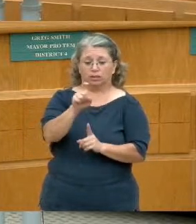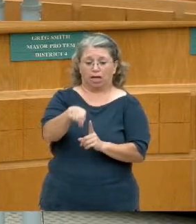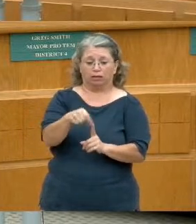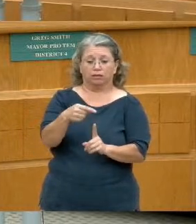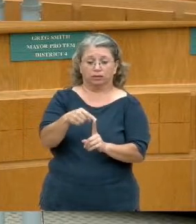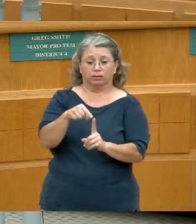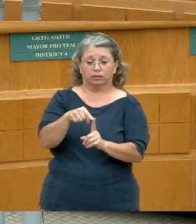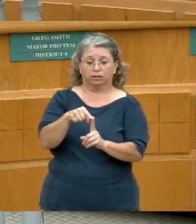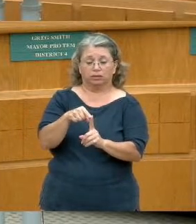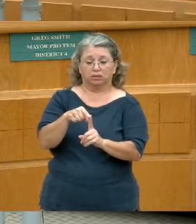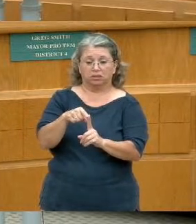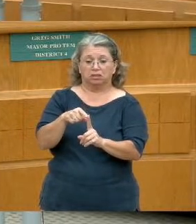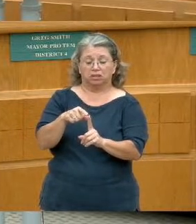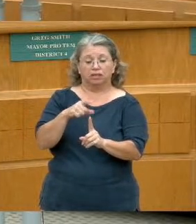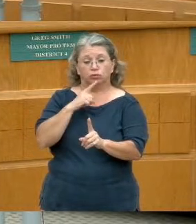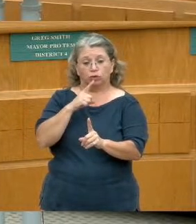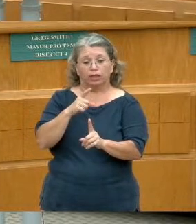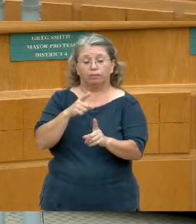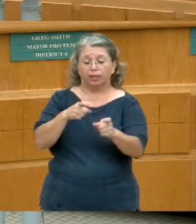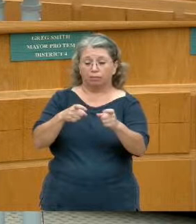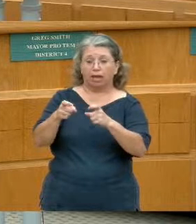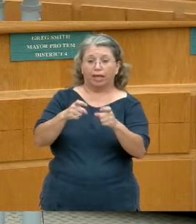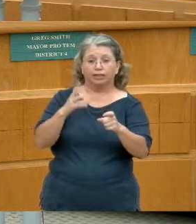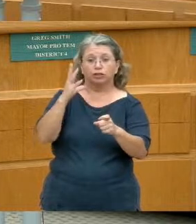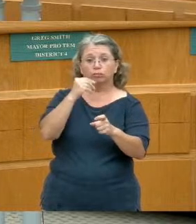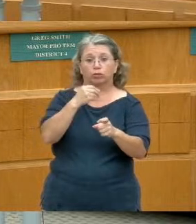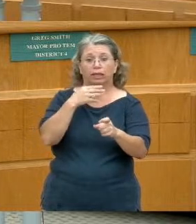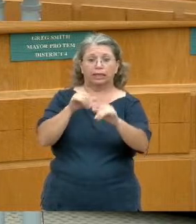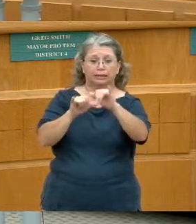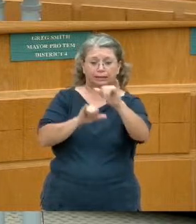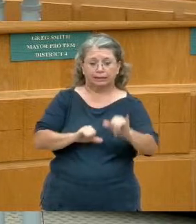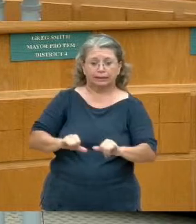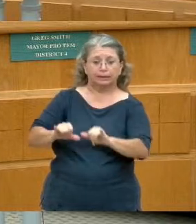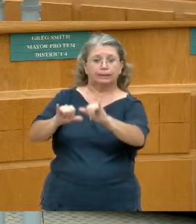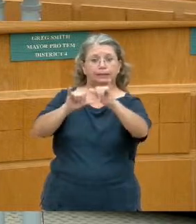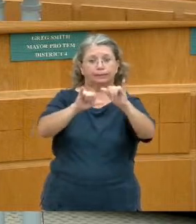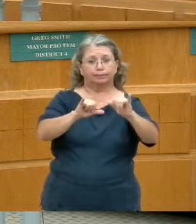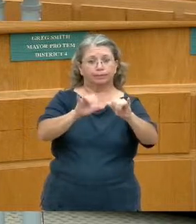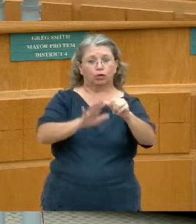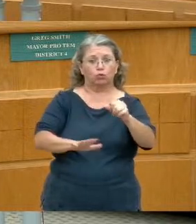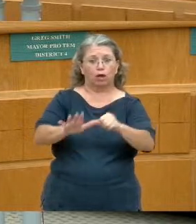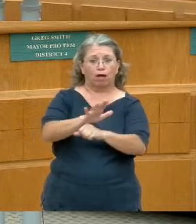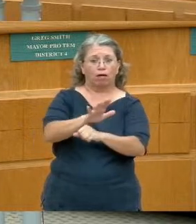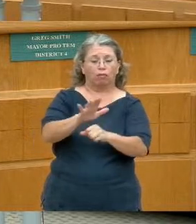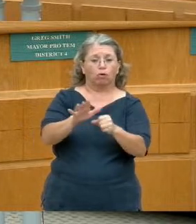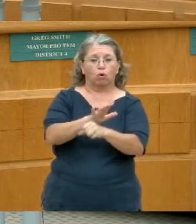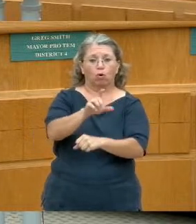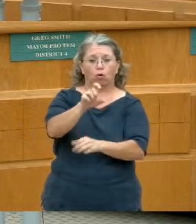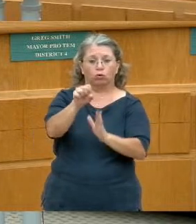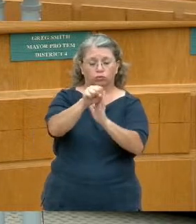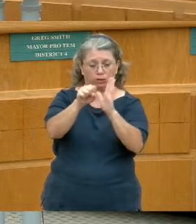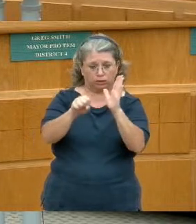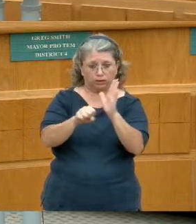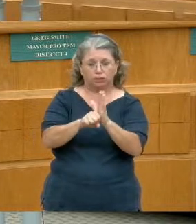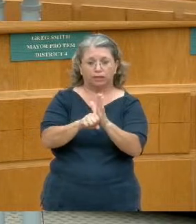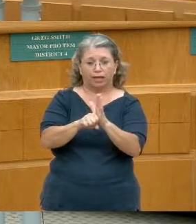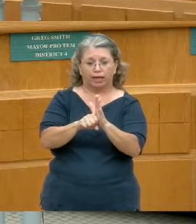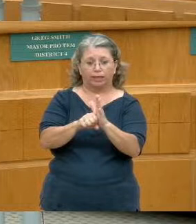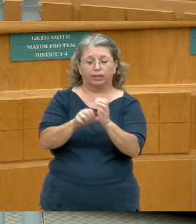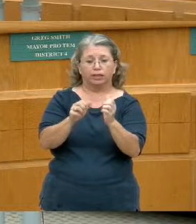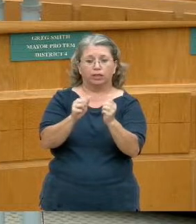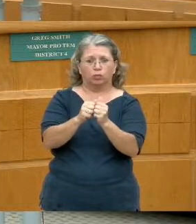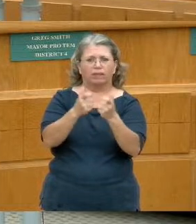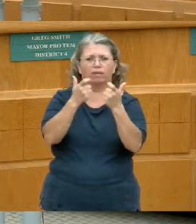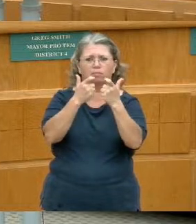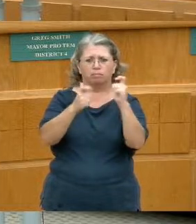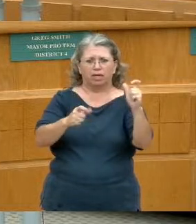managed reasonably similarly across the whole area, across a big enough of a geographic range with a huge amount of